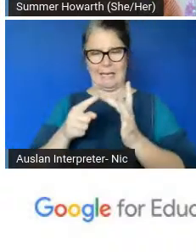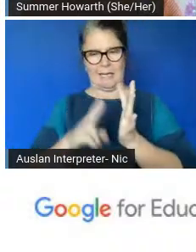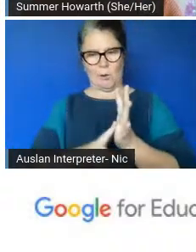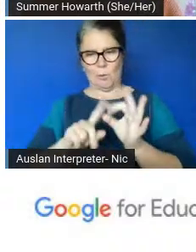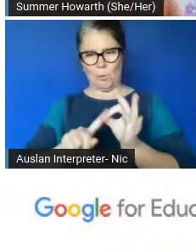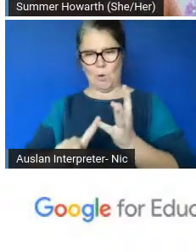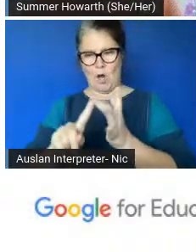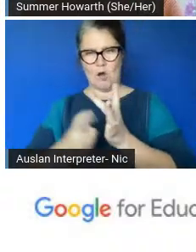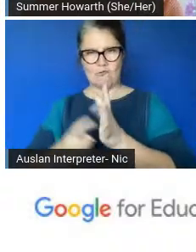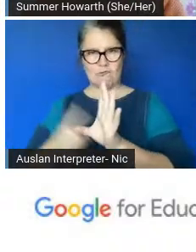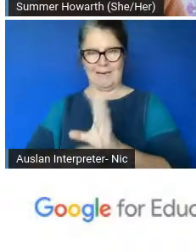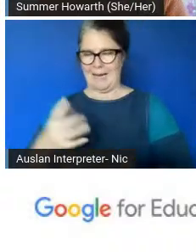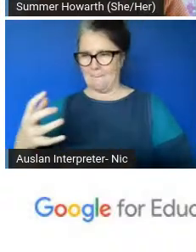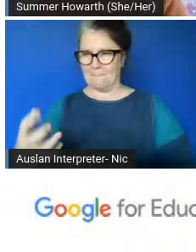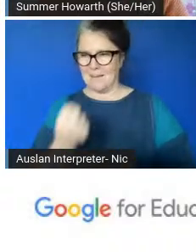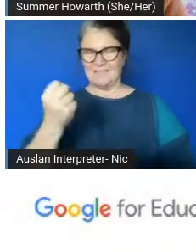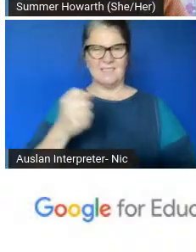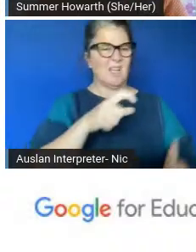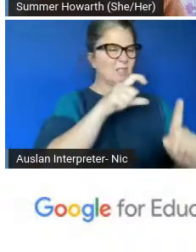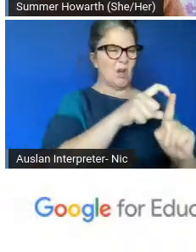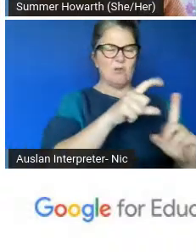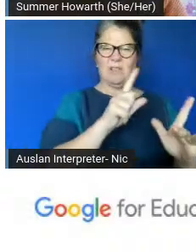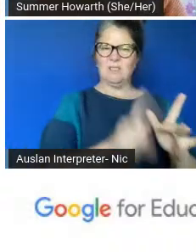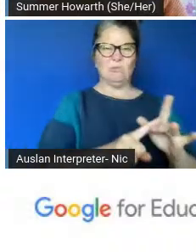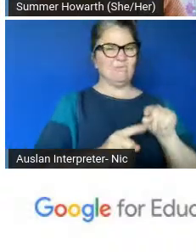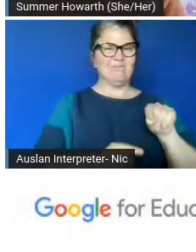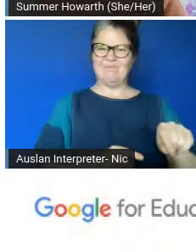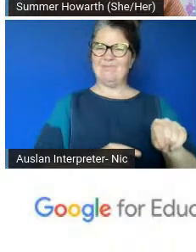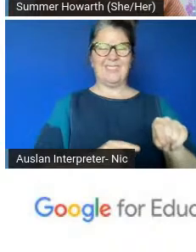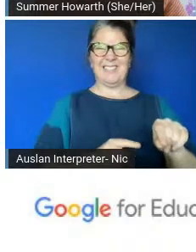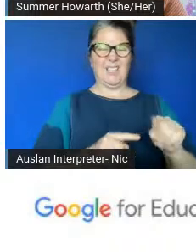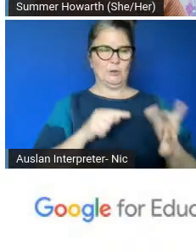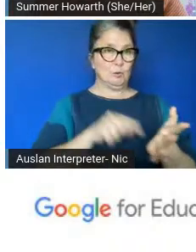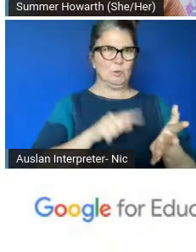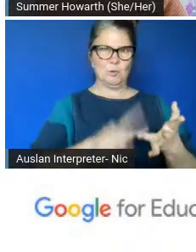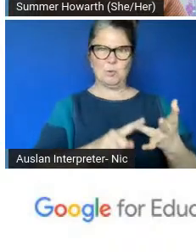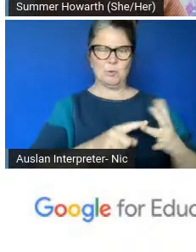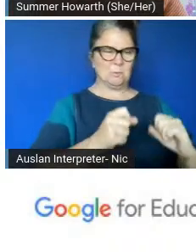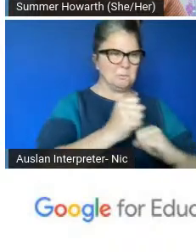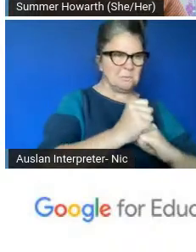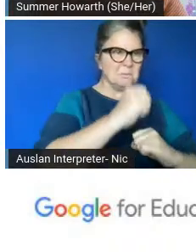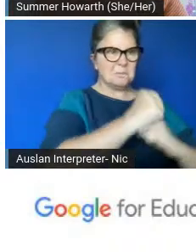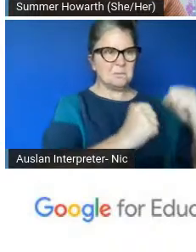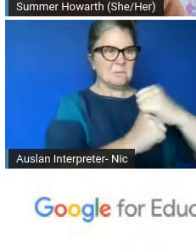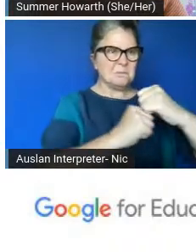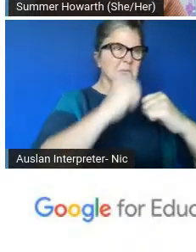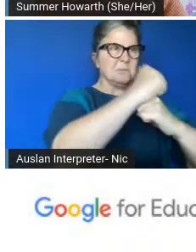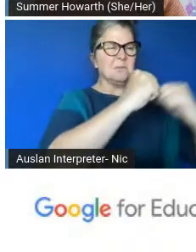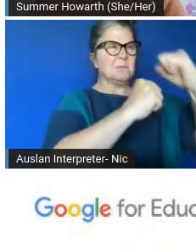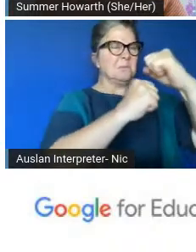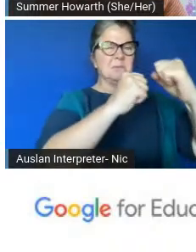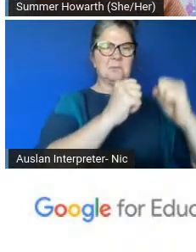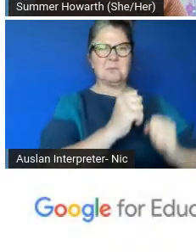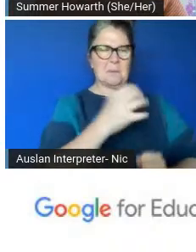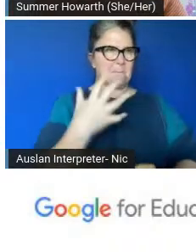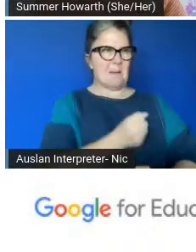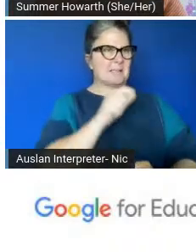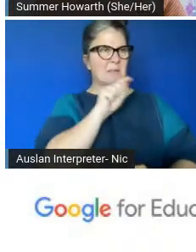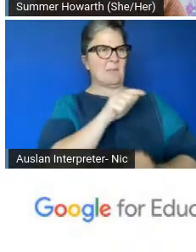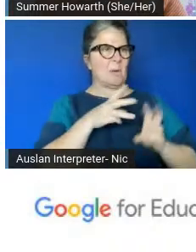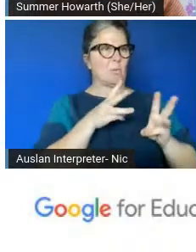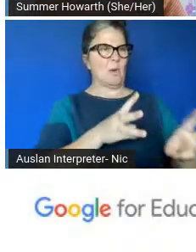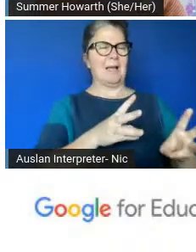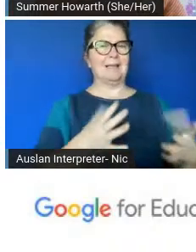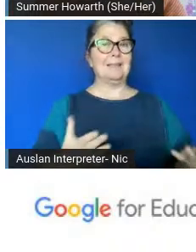too structured. And as with all of the great teachers I ever get the opportunity to work with,